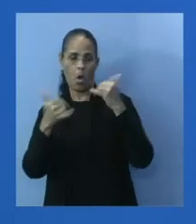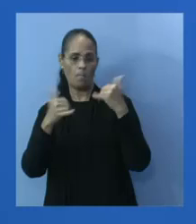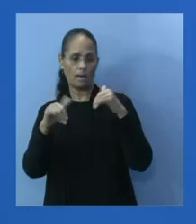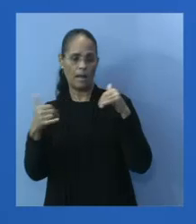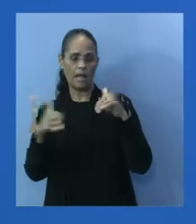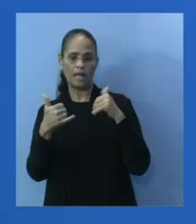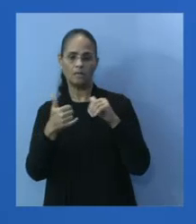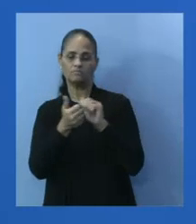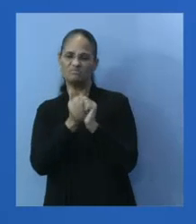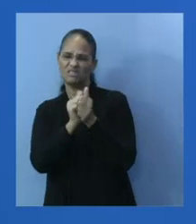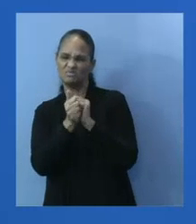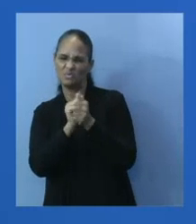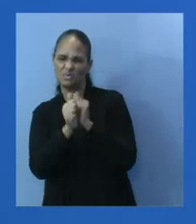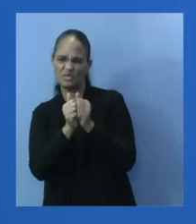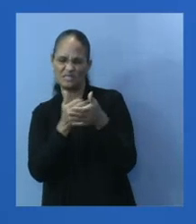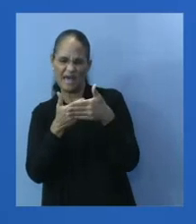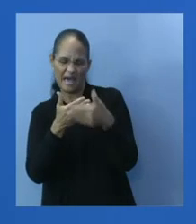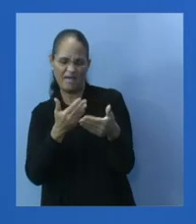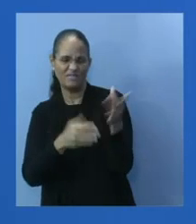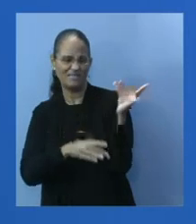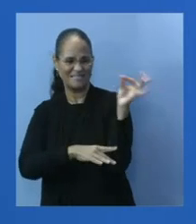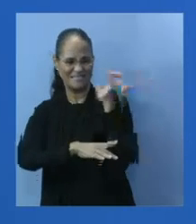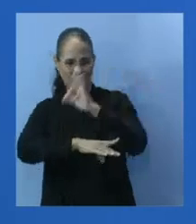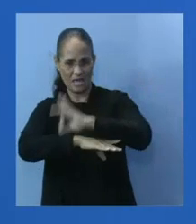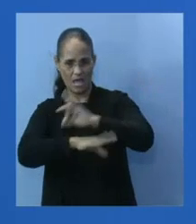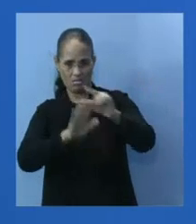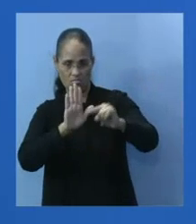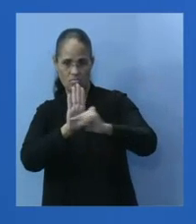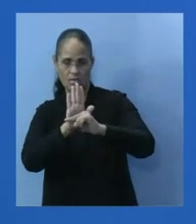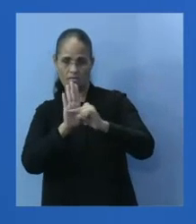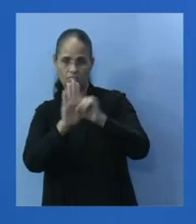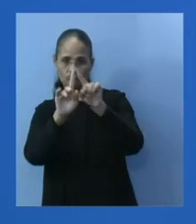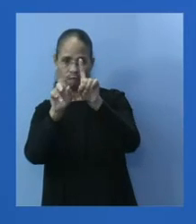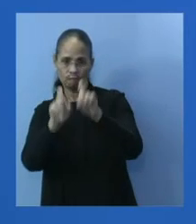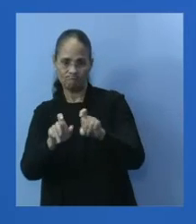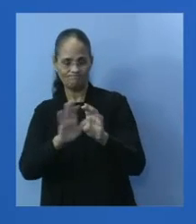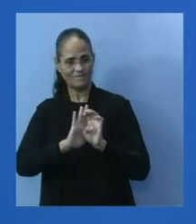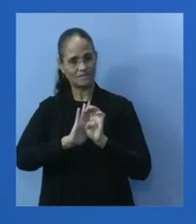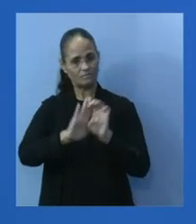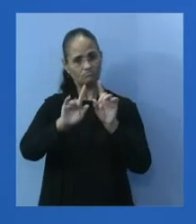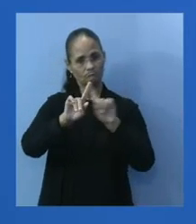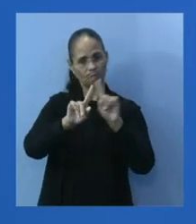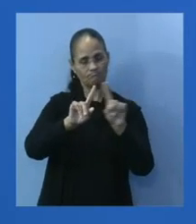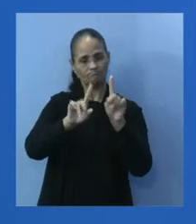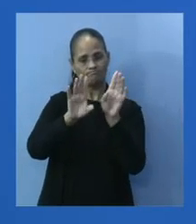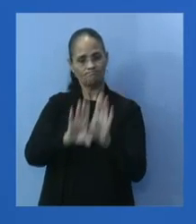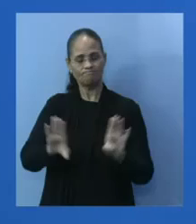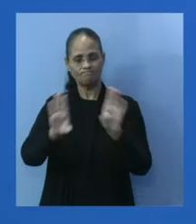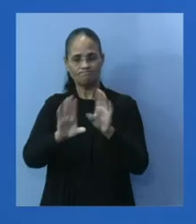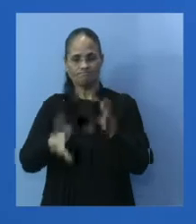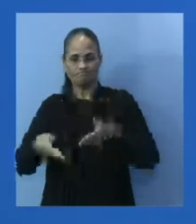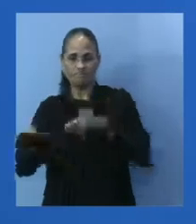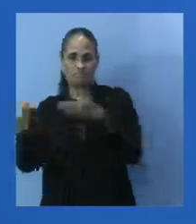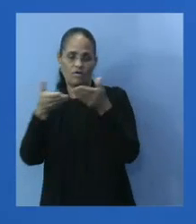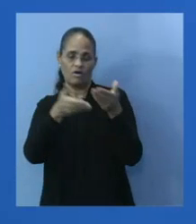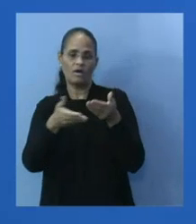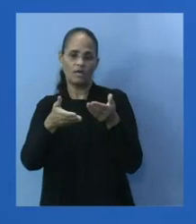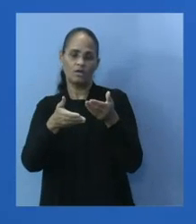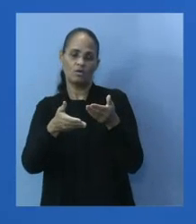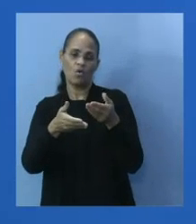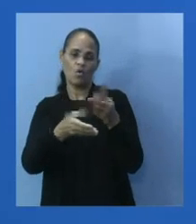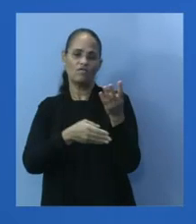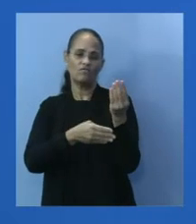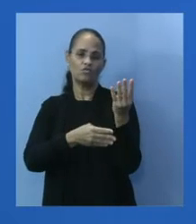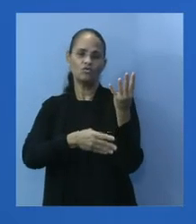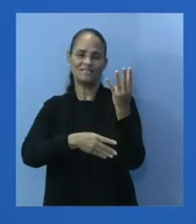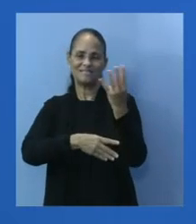contact sport until after their day 8 negative test. Examples of the different activities are provided on the traveler's first 14